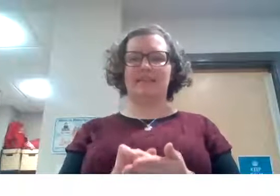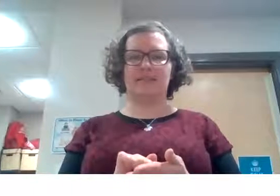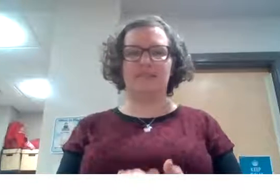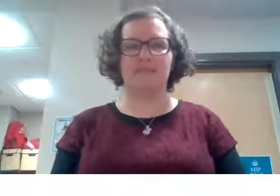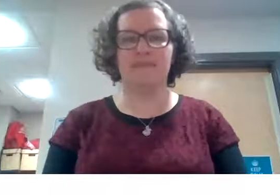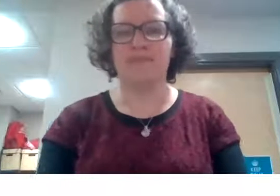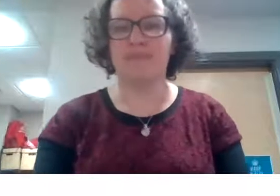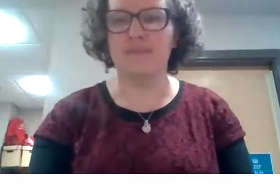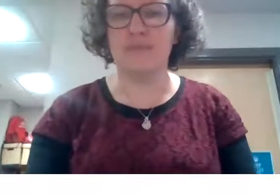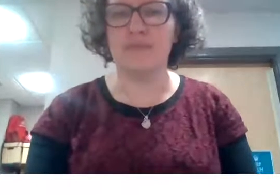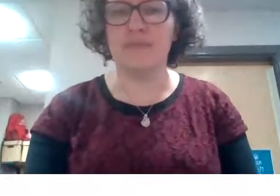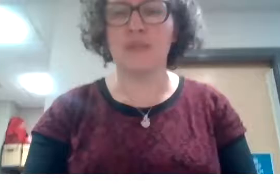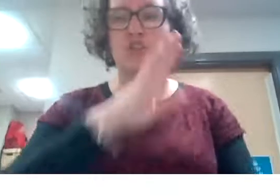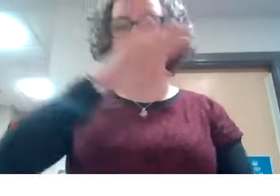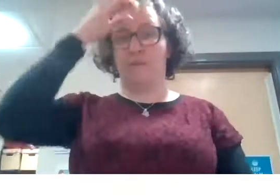make sense.